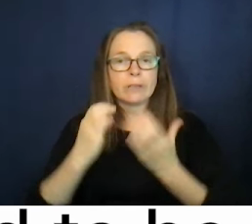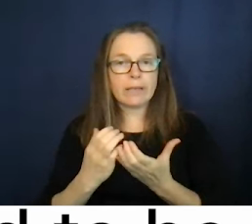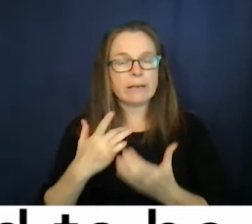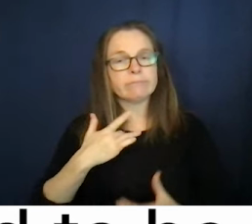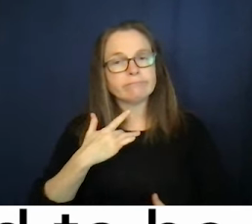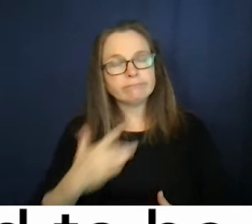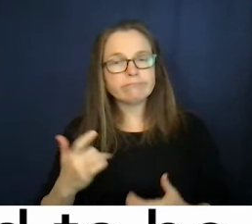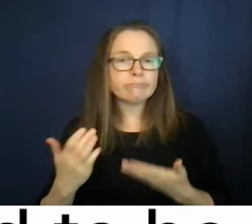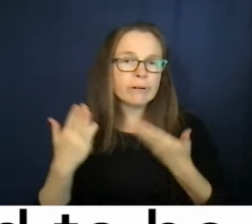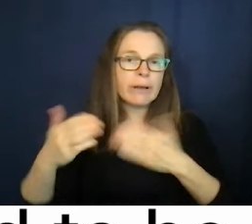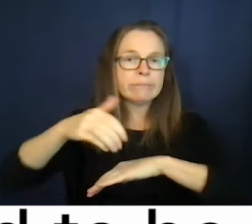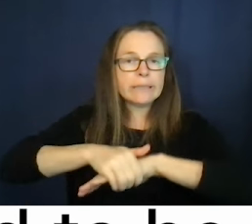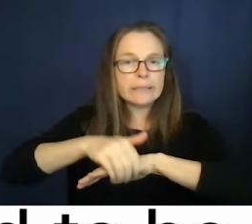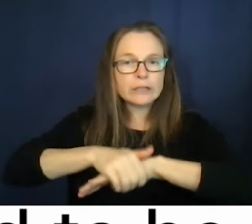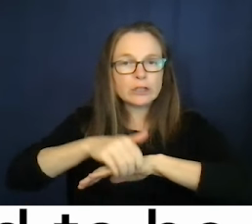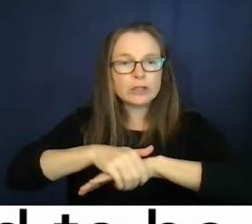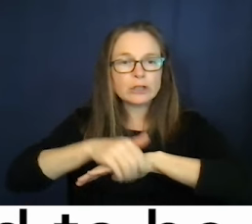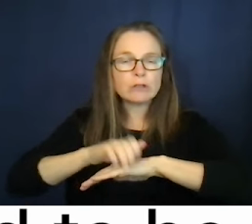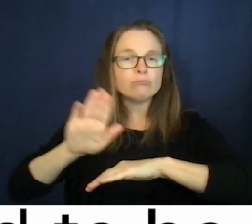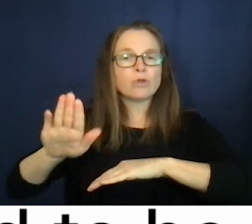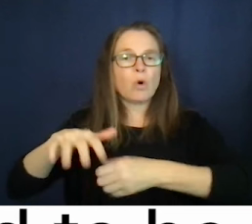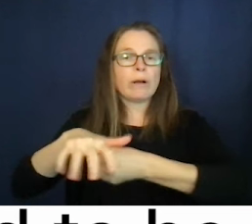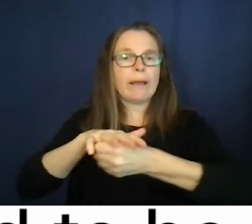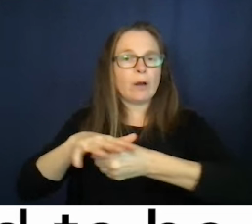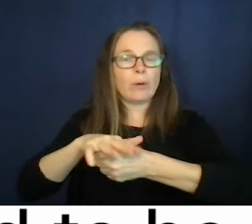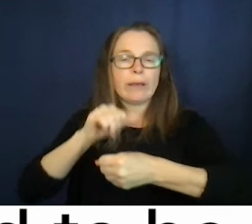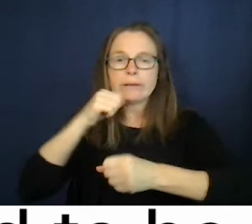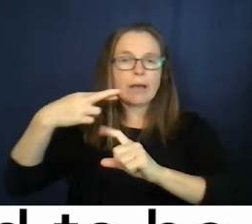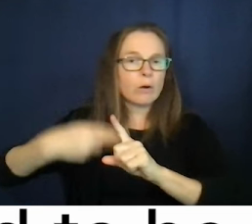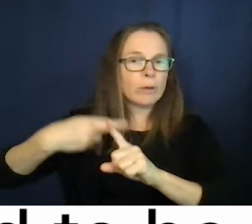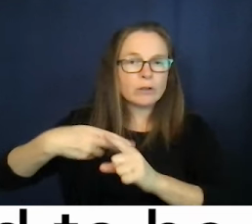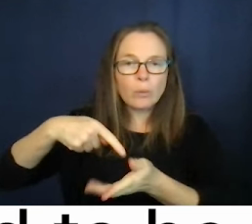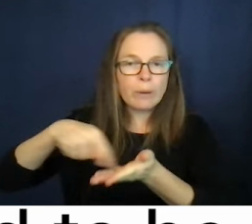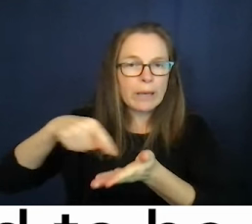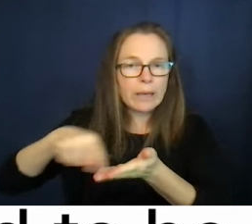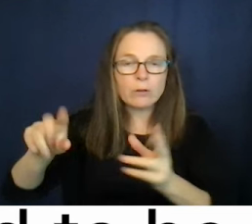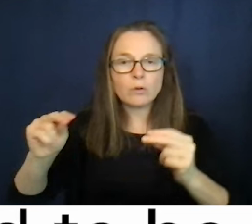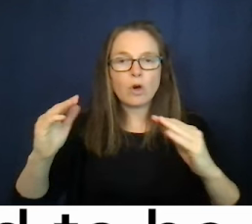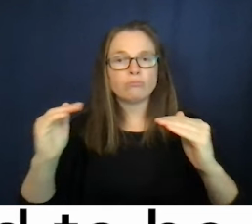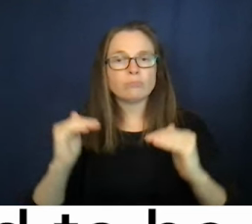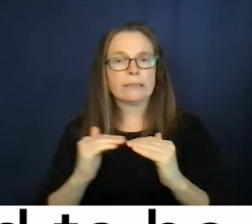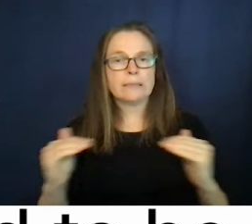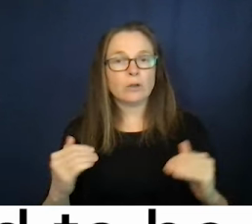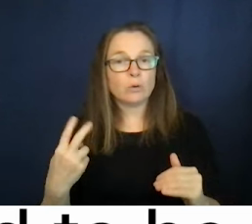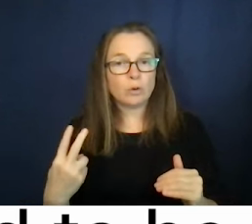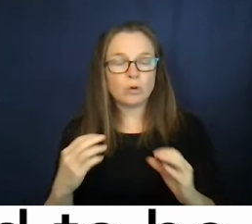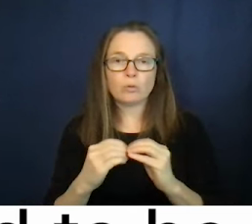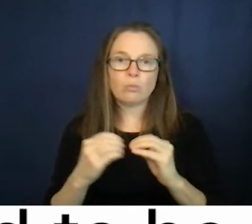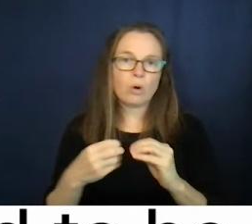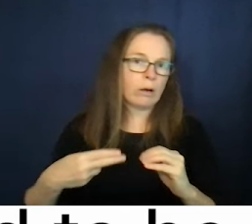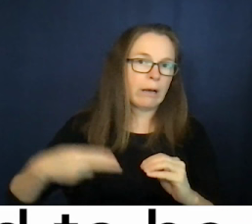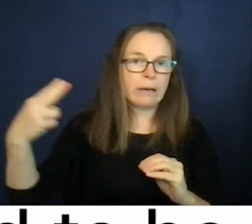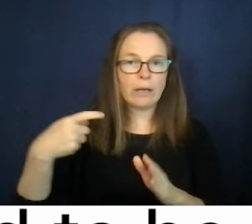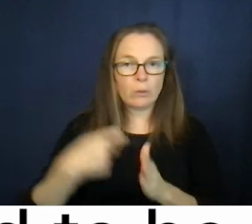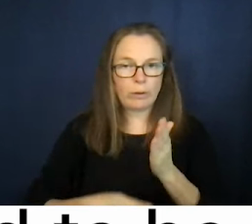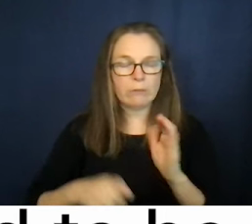typically provided in English and at your own location. You're not paying rental fees. And Tier 2 is a higher rate that we are able